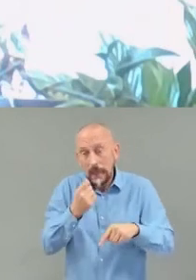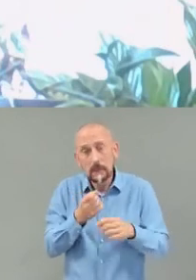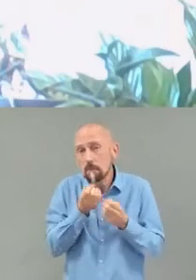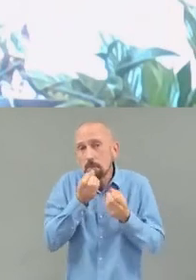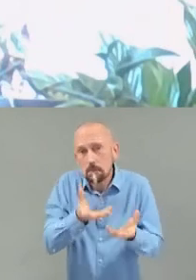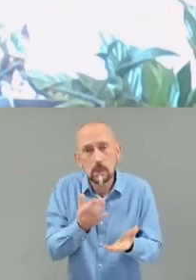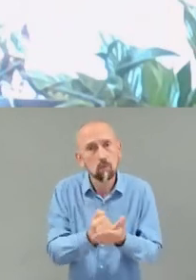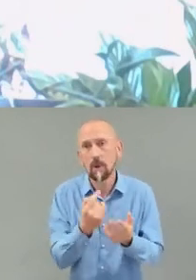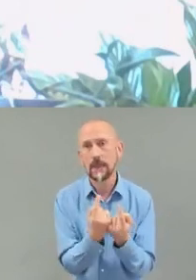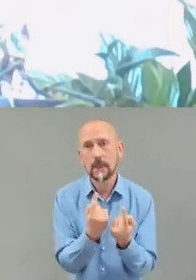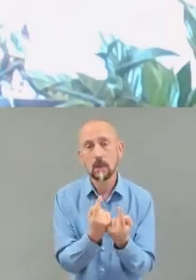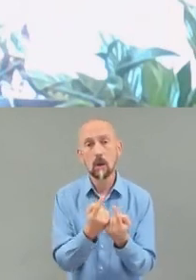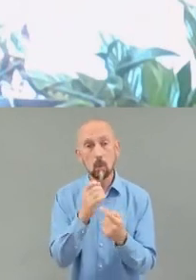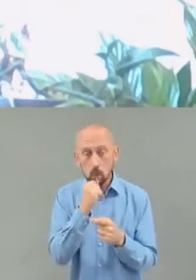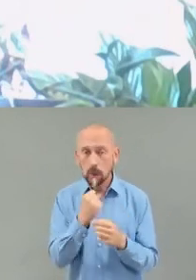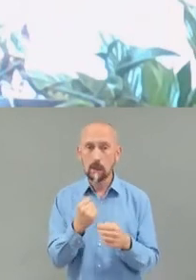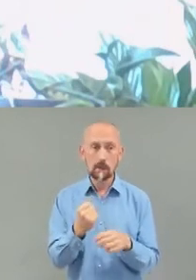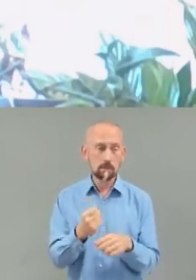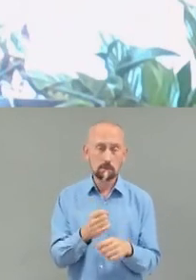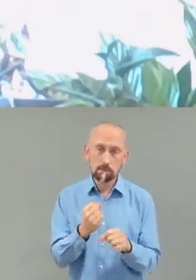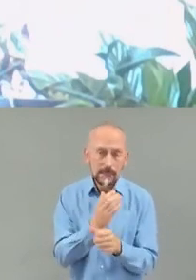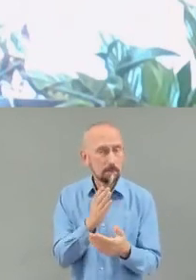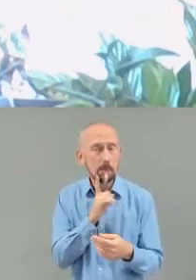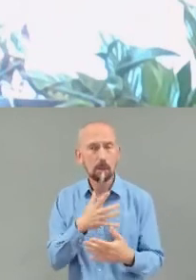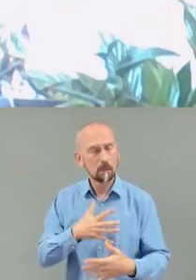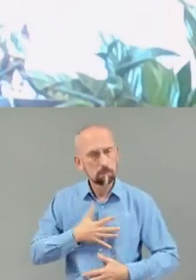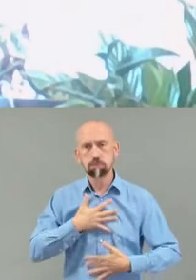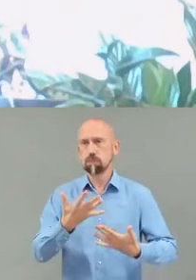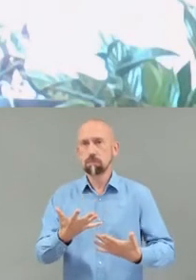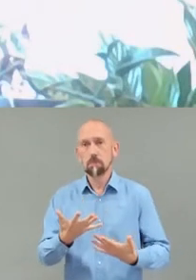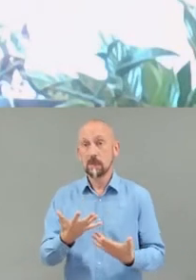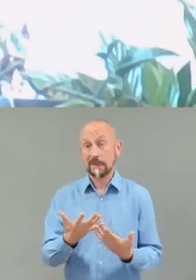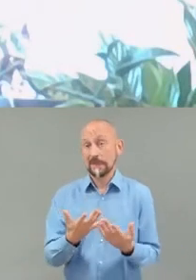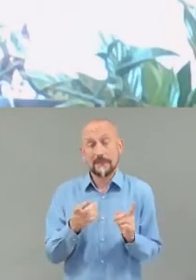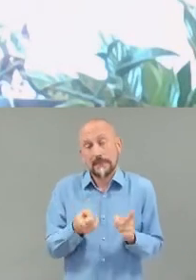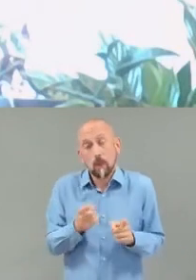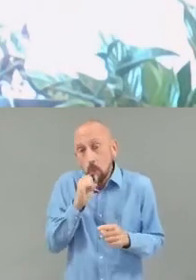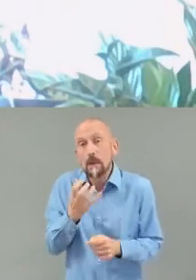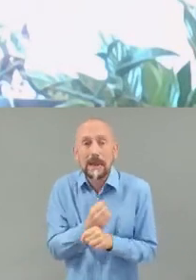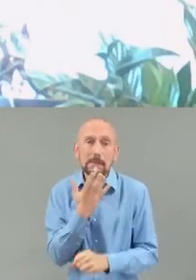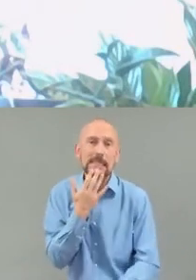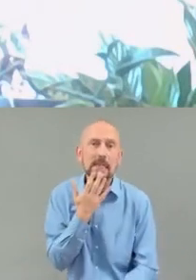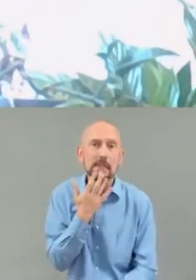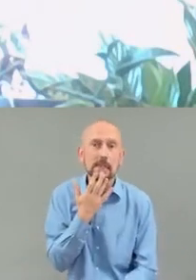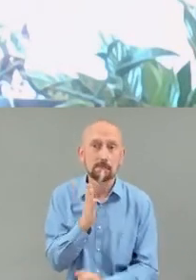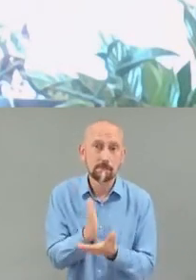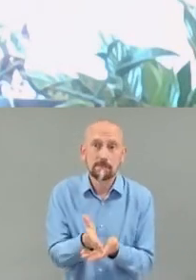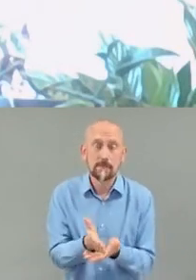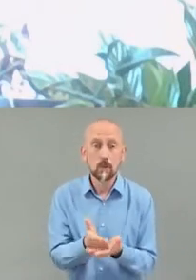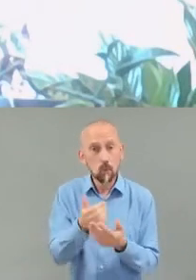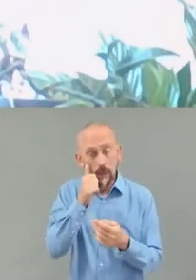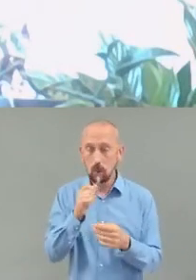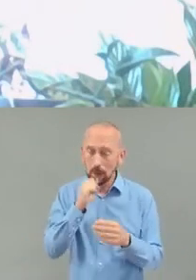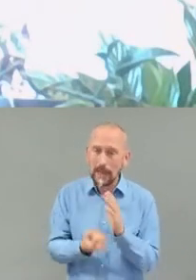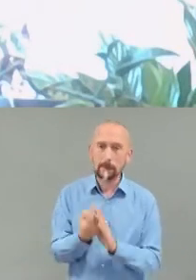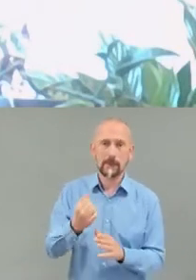and make mistakes. We know that's inevitable in our work, but it is terribly hard to bear in relation to the